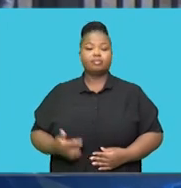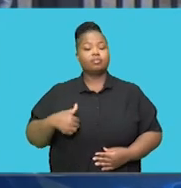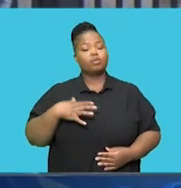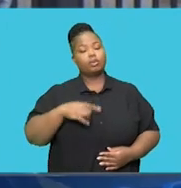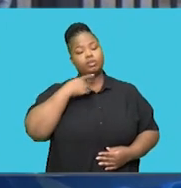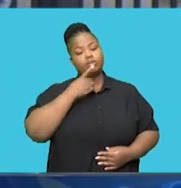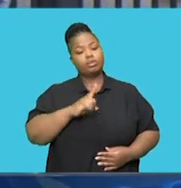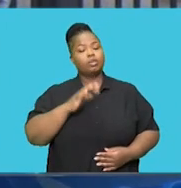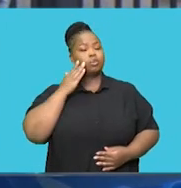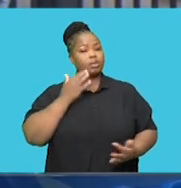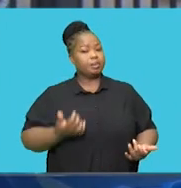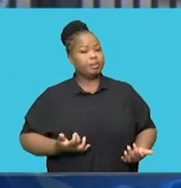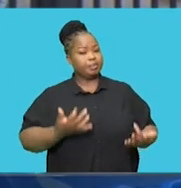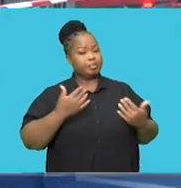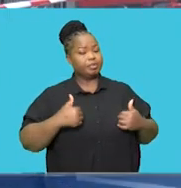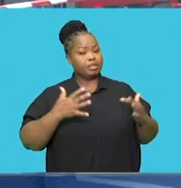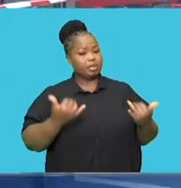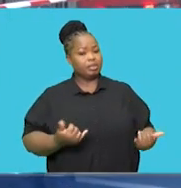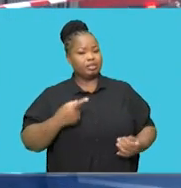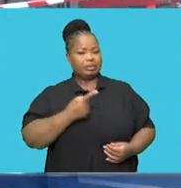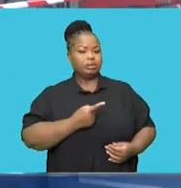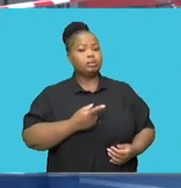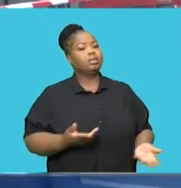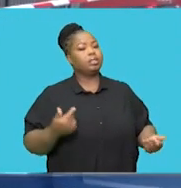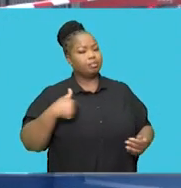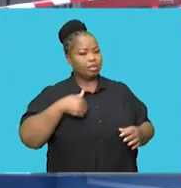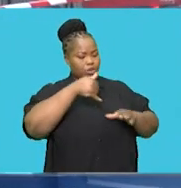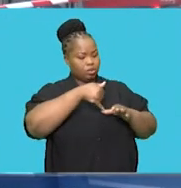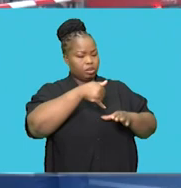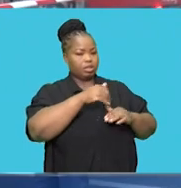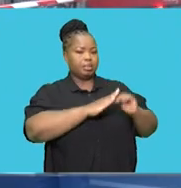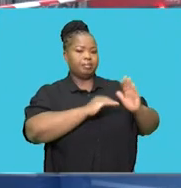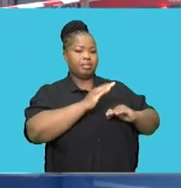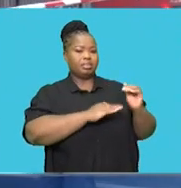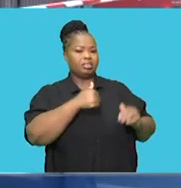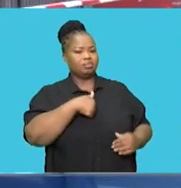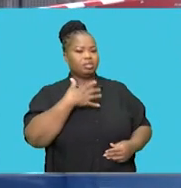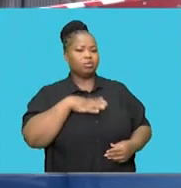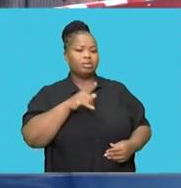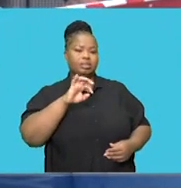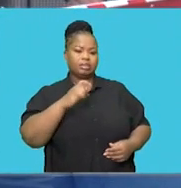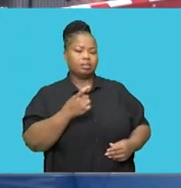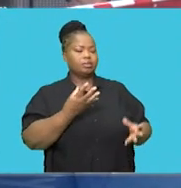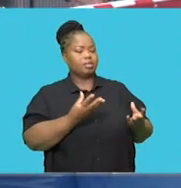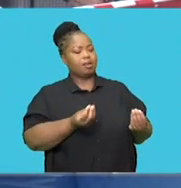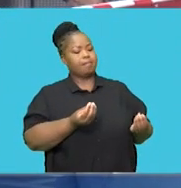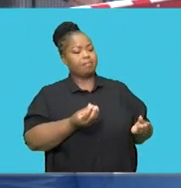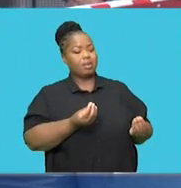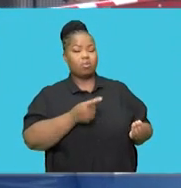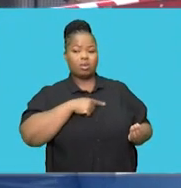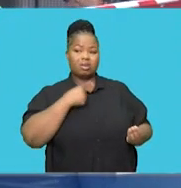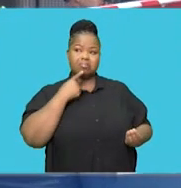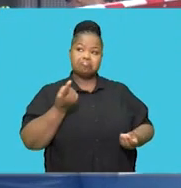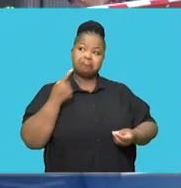mina ngesikhathi ukuqala lesigigaba esenzakala la ngaphakathi, bengingaphakathi, bengingomunye, bengizokwenza i-tax number. And